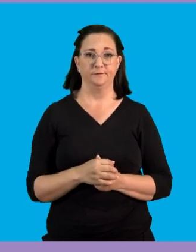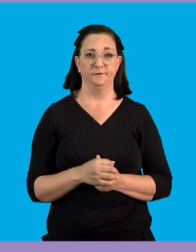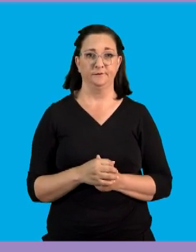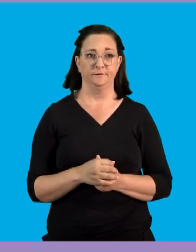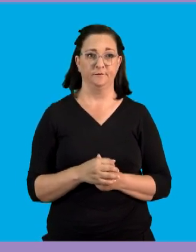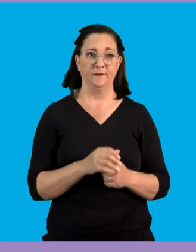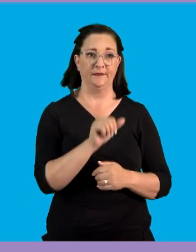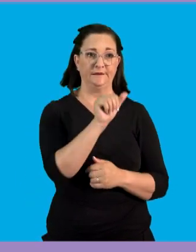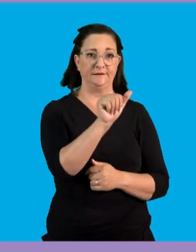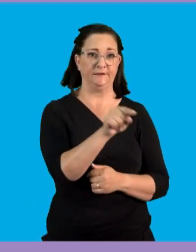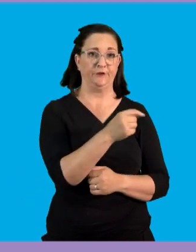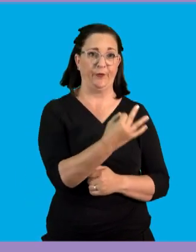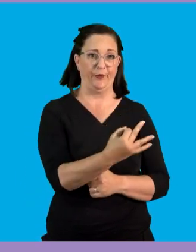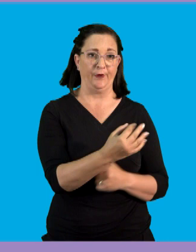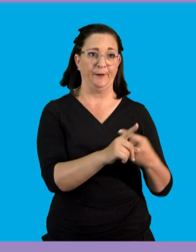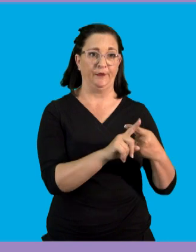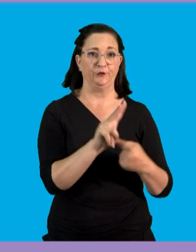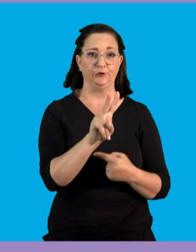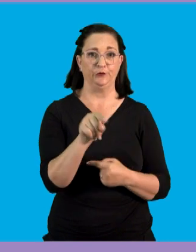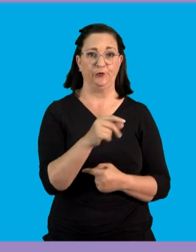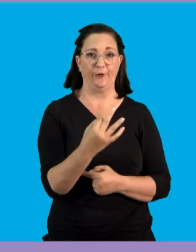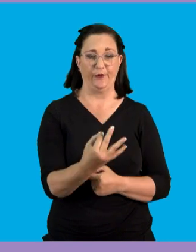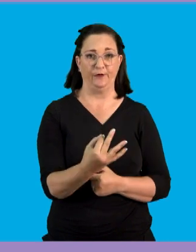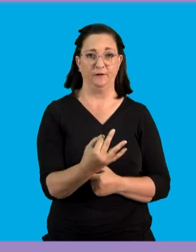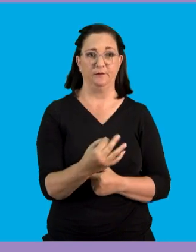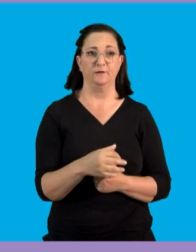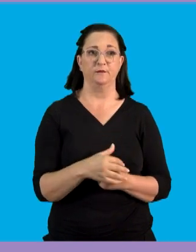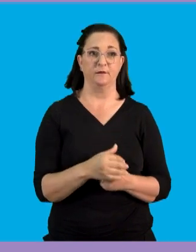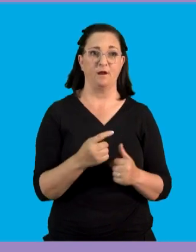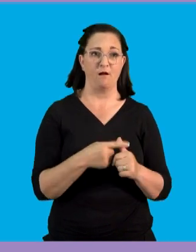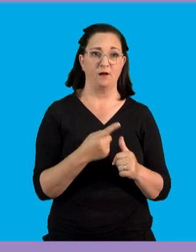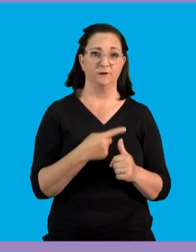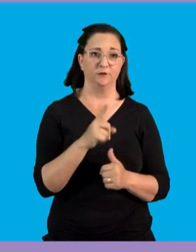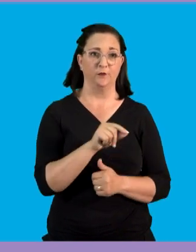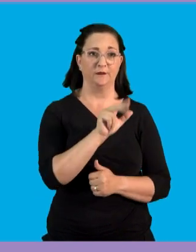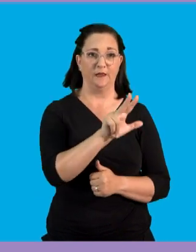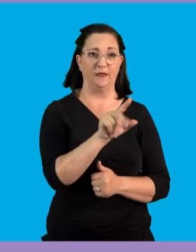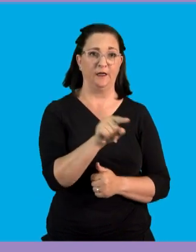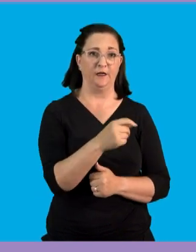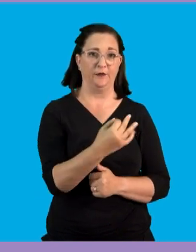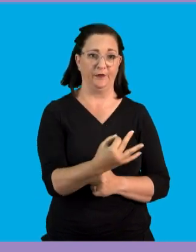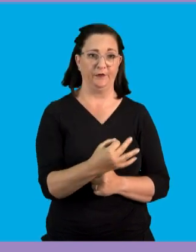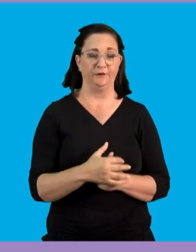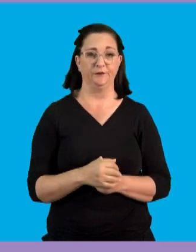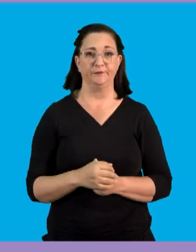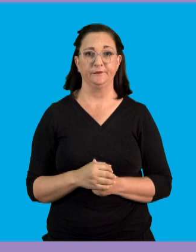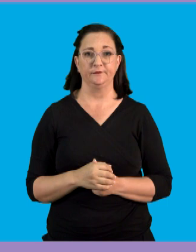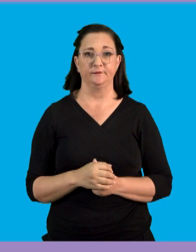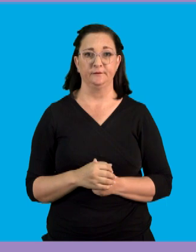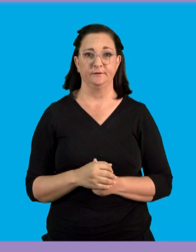it with 2/3. So 6/3 plus 2/3, that will give us in total